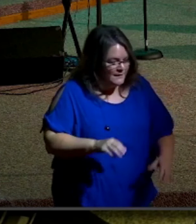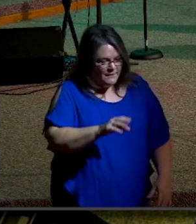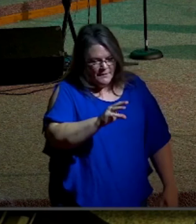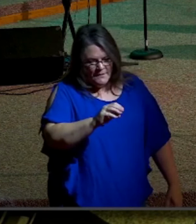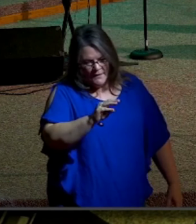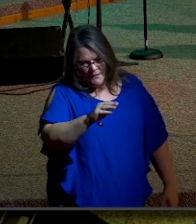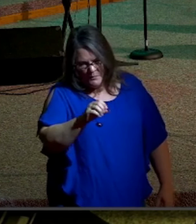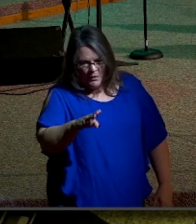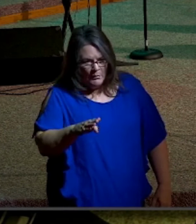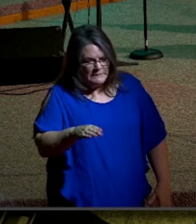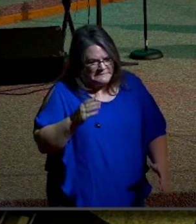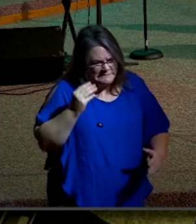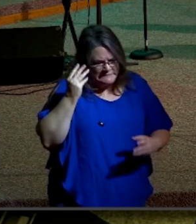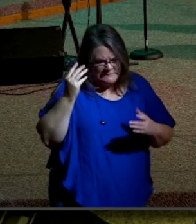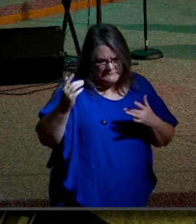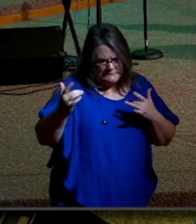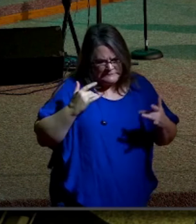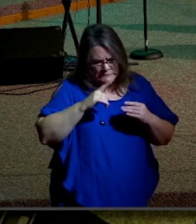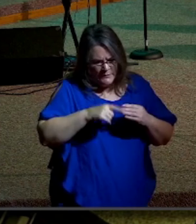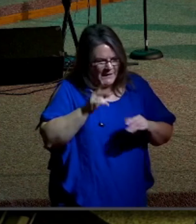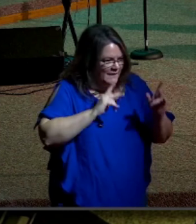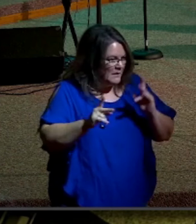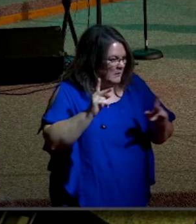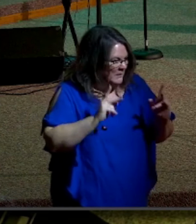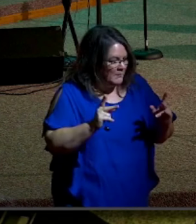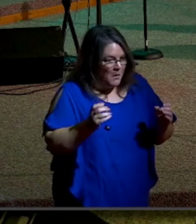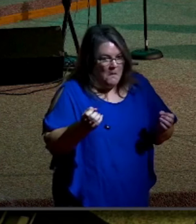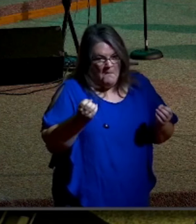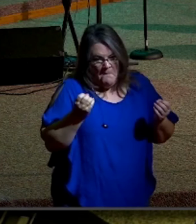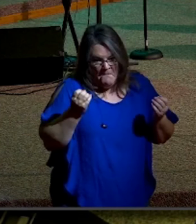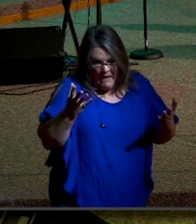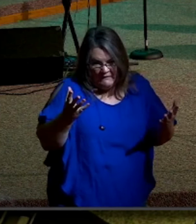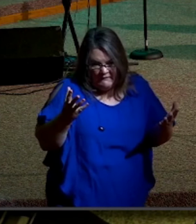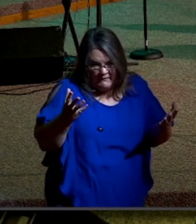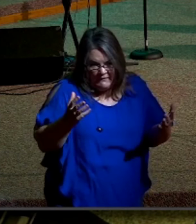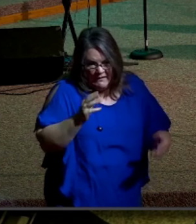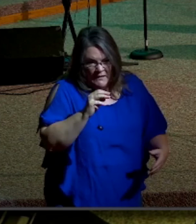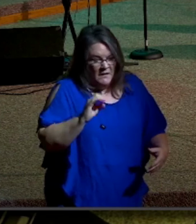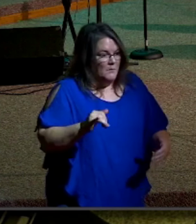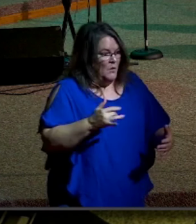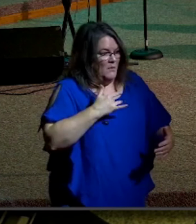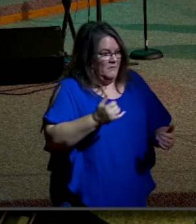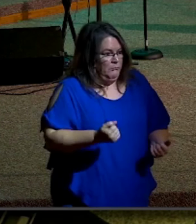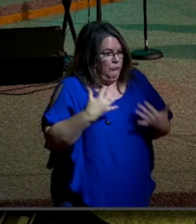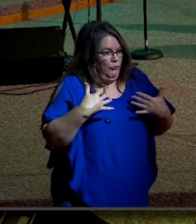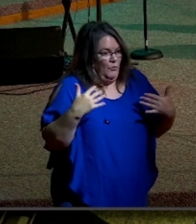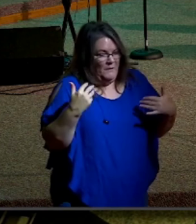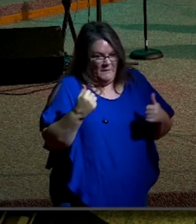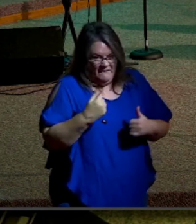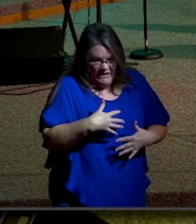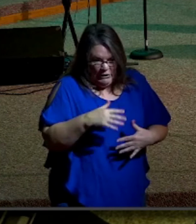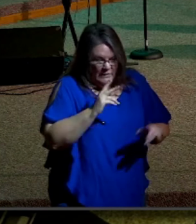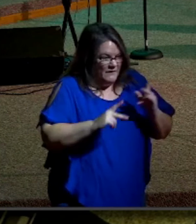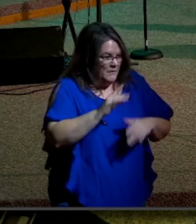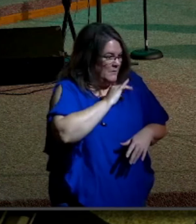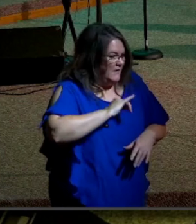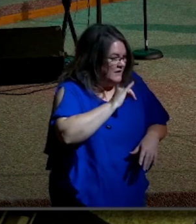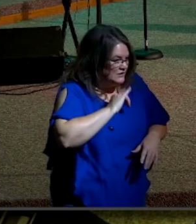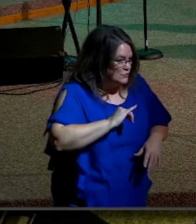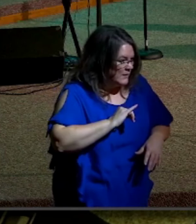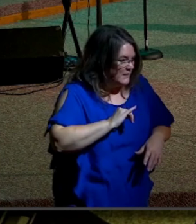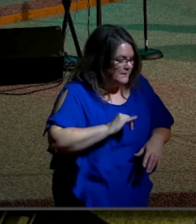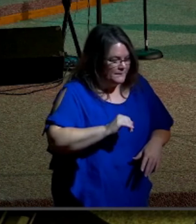the people, because they were many. Moab was overcome with fear of the people of Israel. And Moab